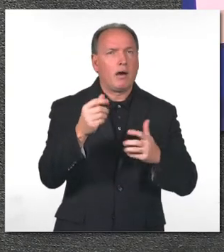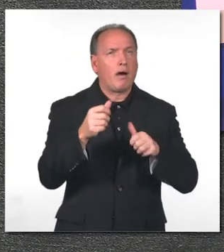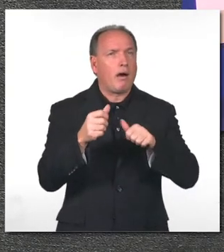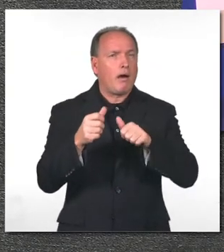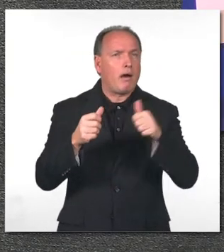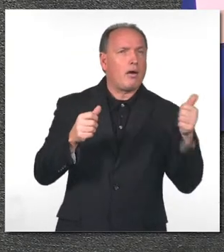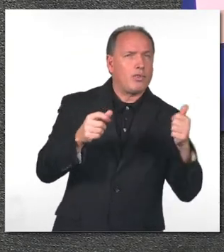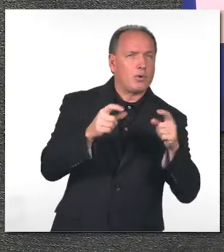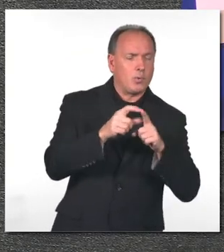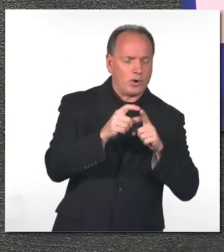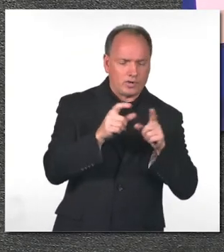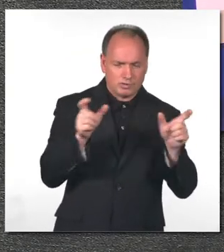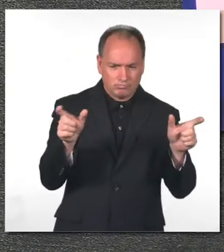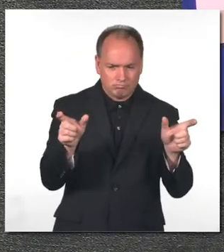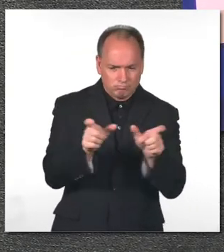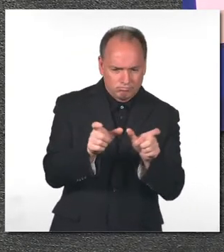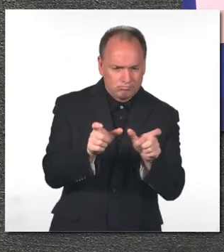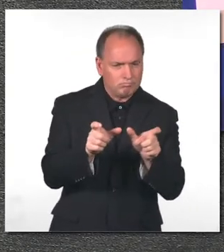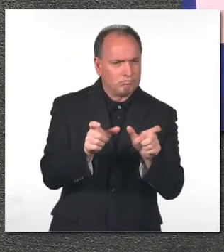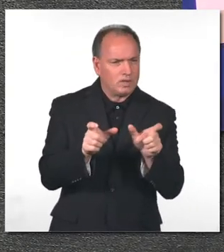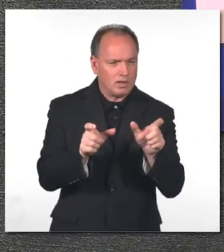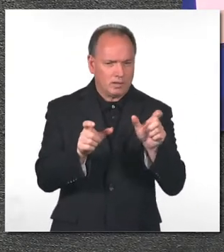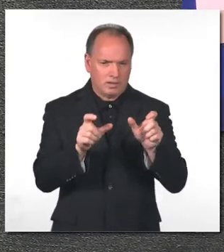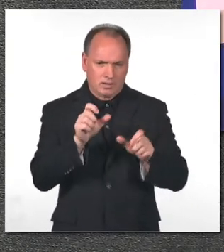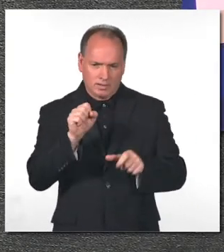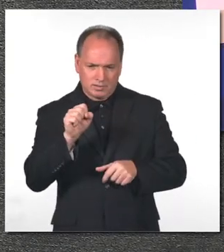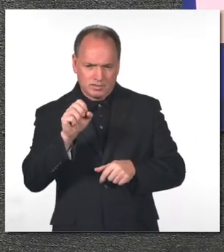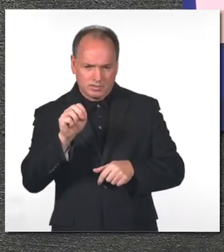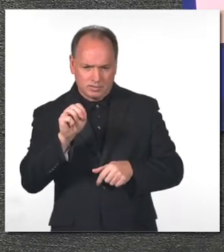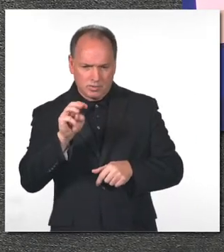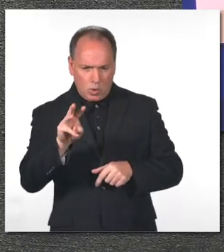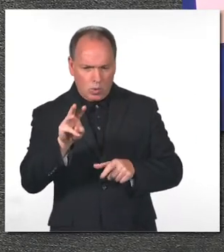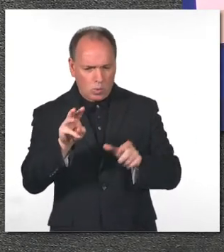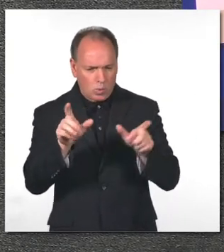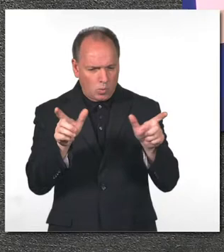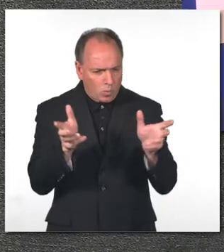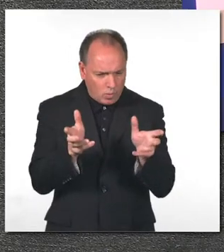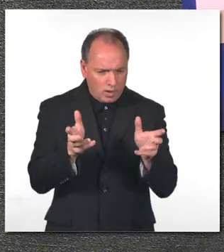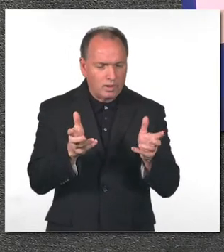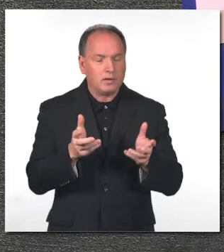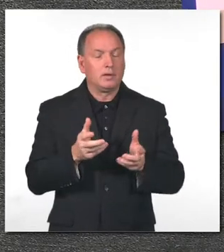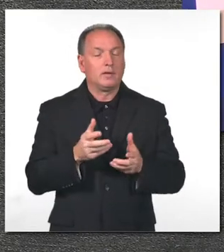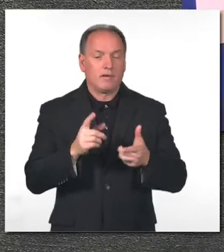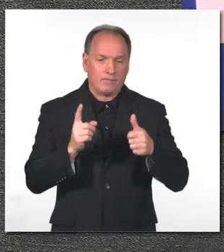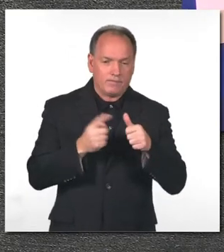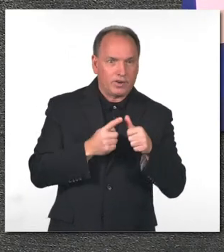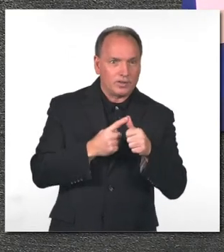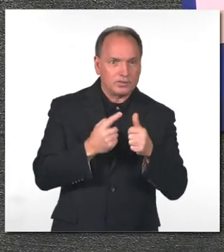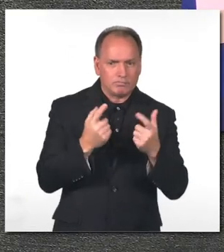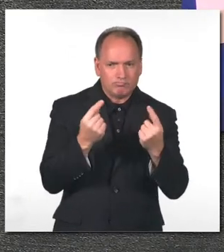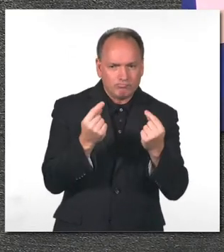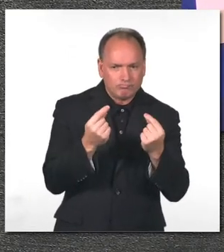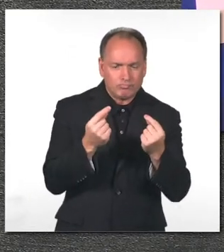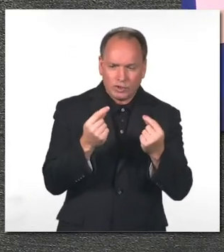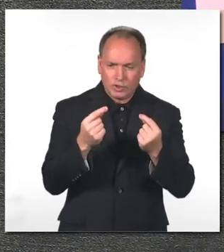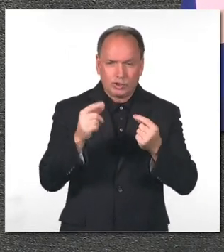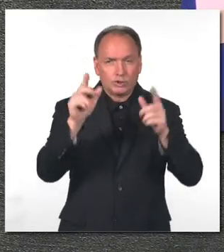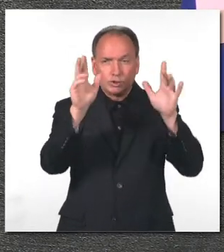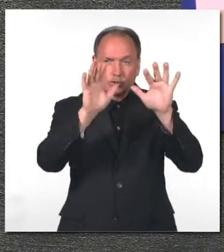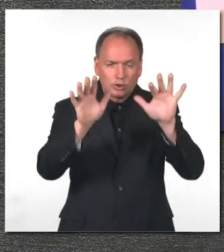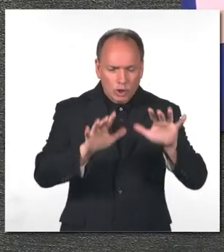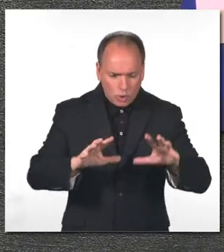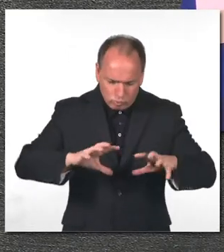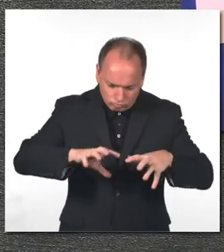start with the word snow. The first one I think of you take it in your hand that snow and you back it